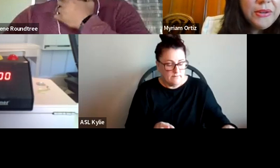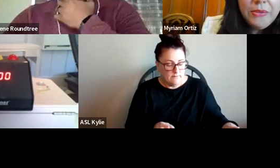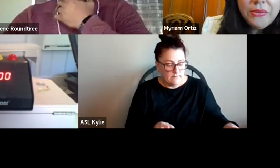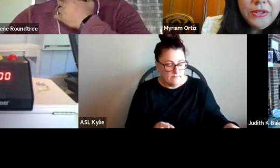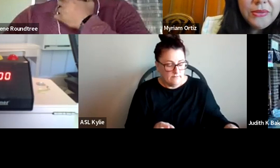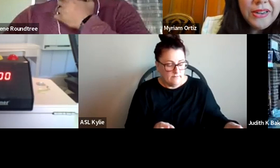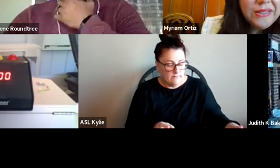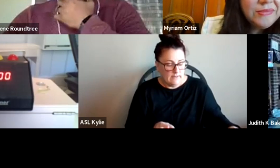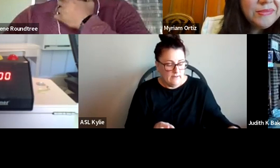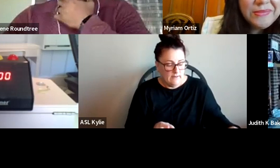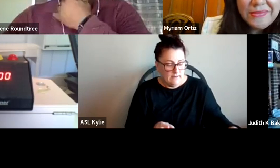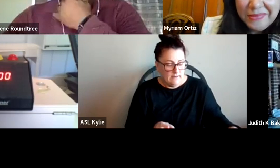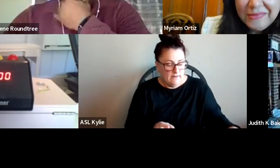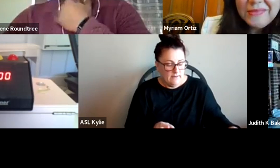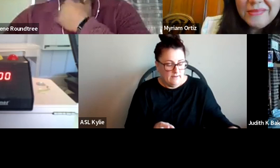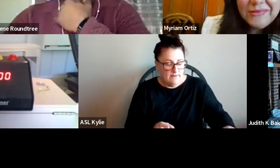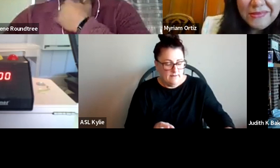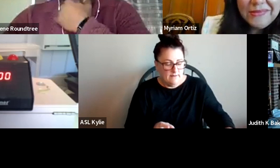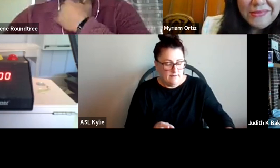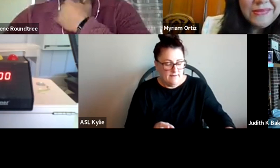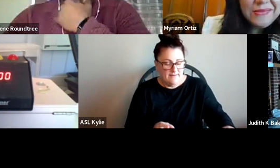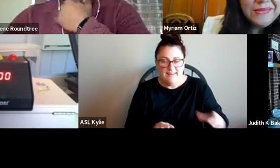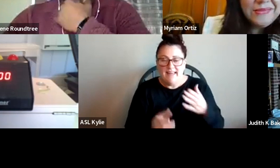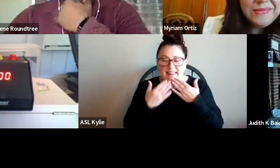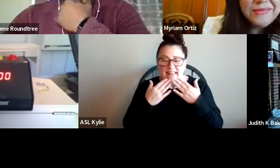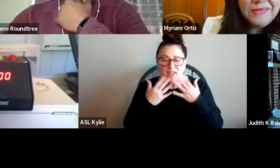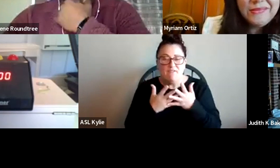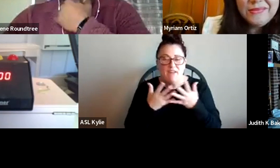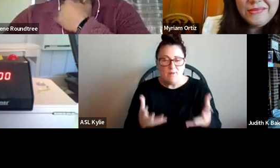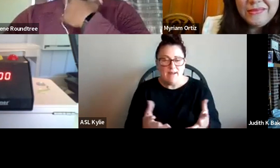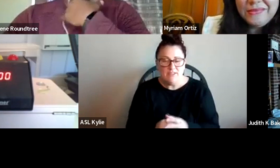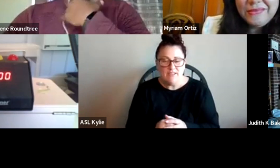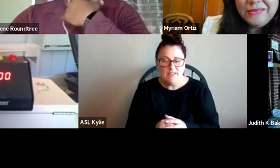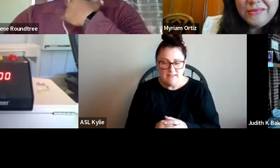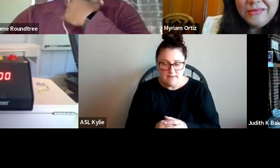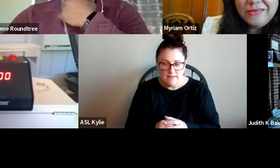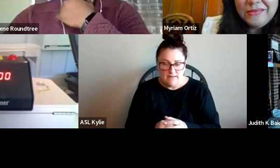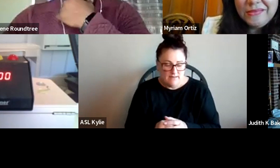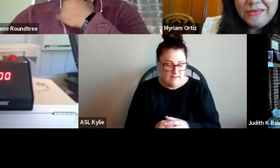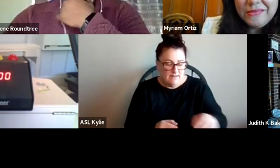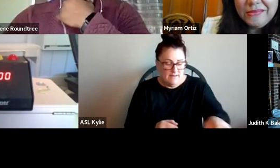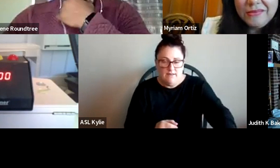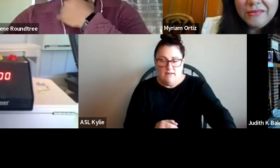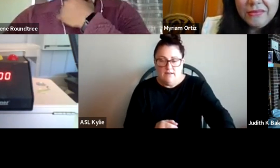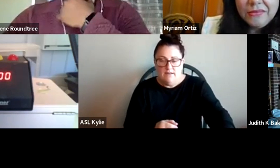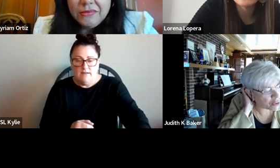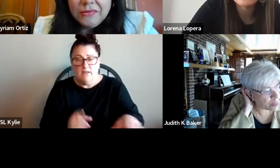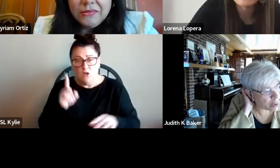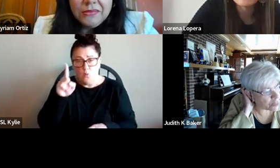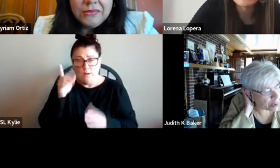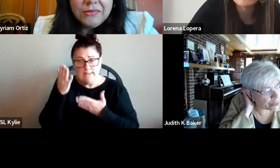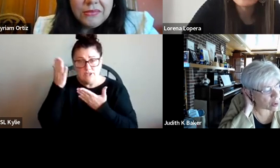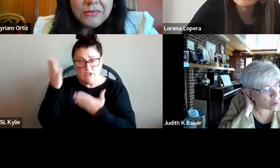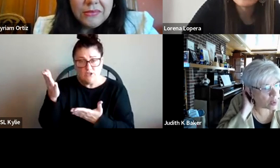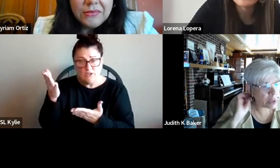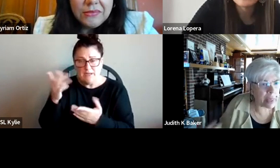You can unmute when you're ready. Thank you very much. I have just one suggestion, but